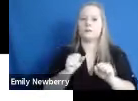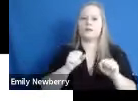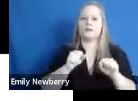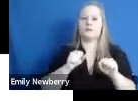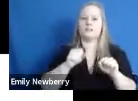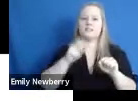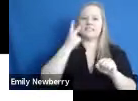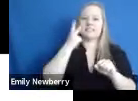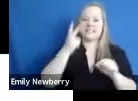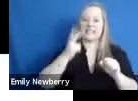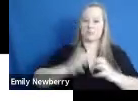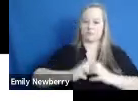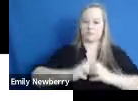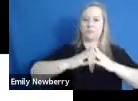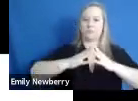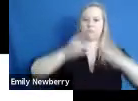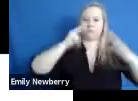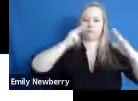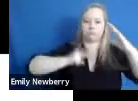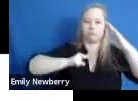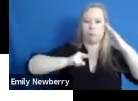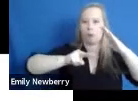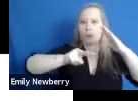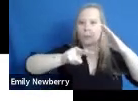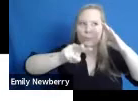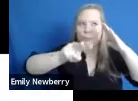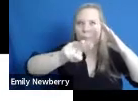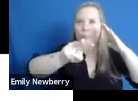different stages of colon cancer. So,